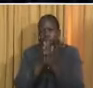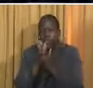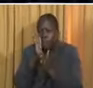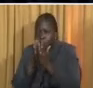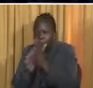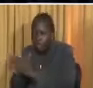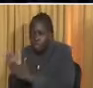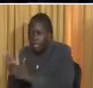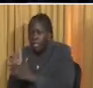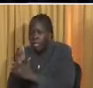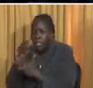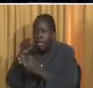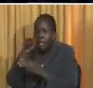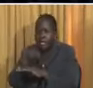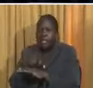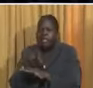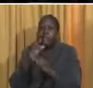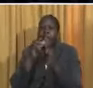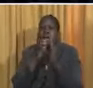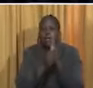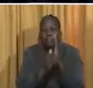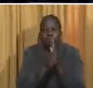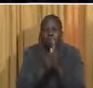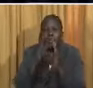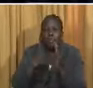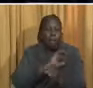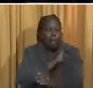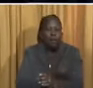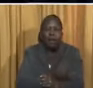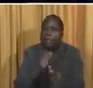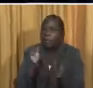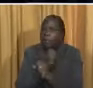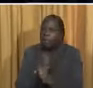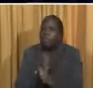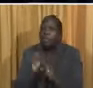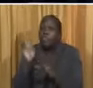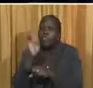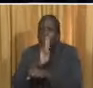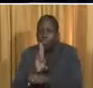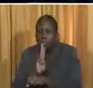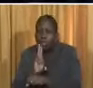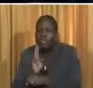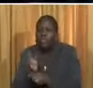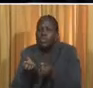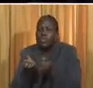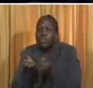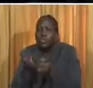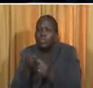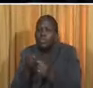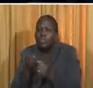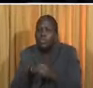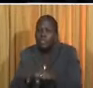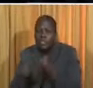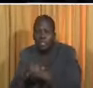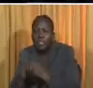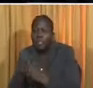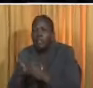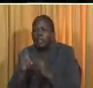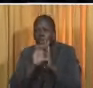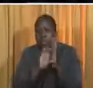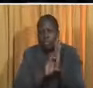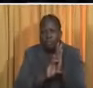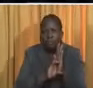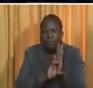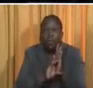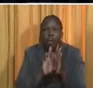that article, the powers could not be used to damage, emasculate, destroy, abrogate, change,